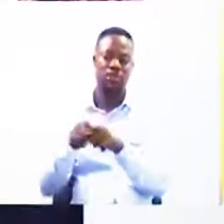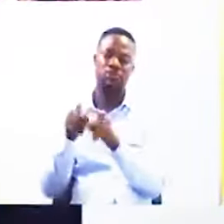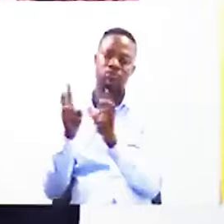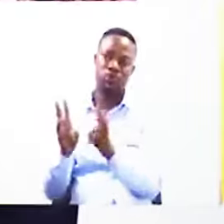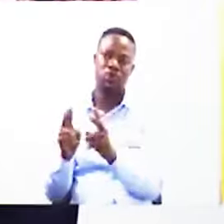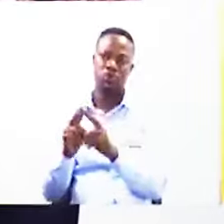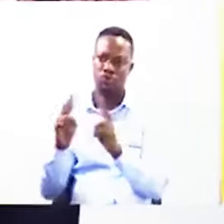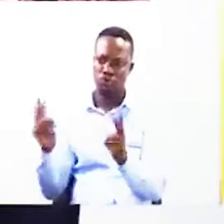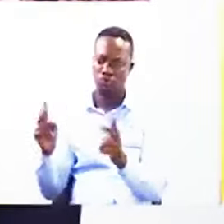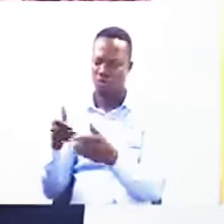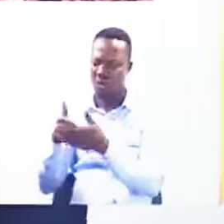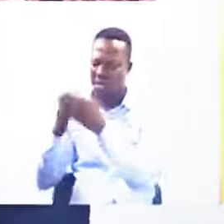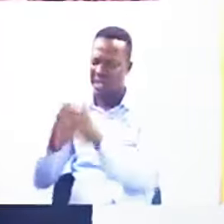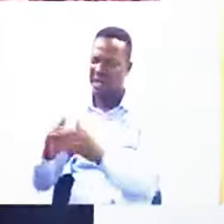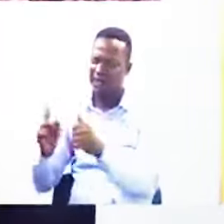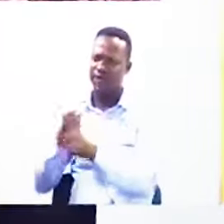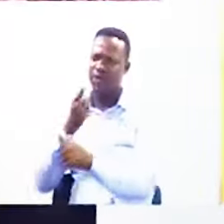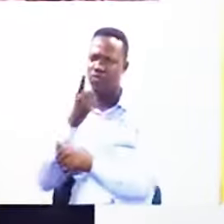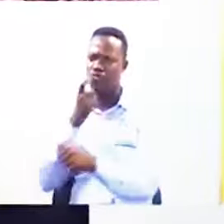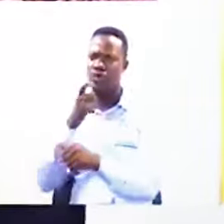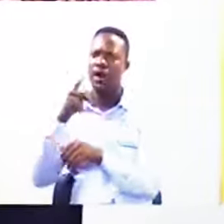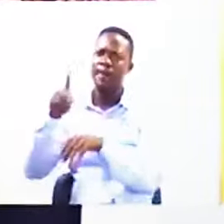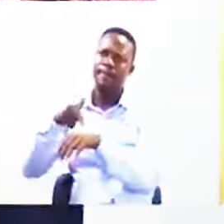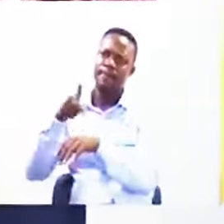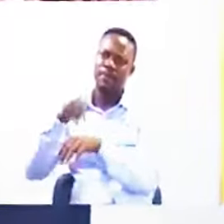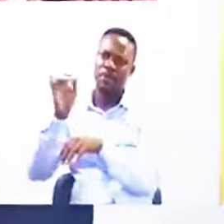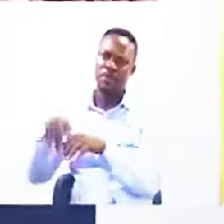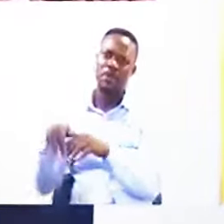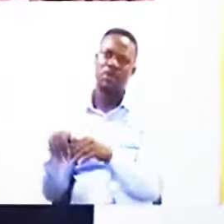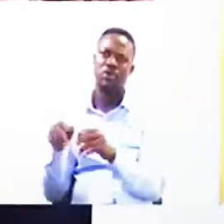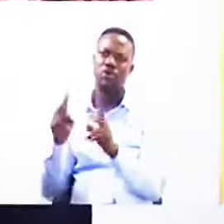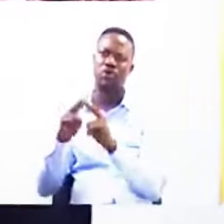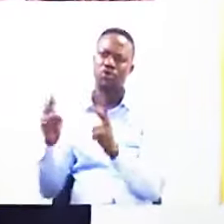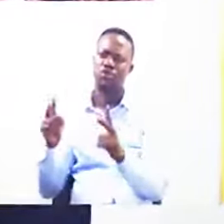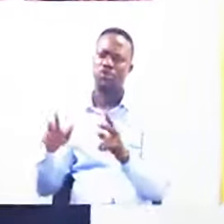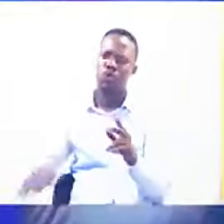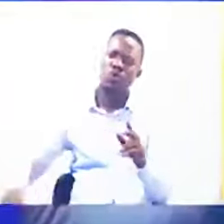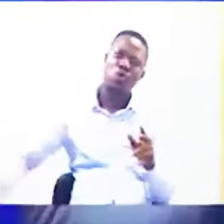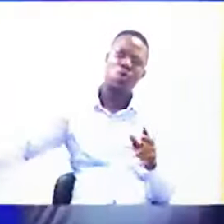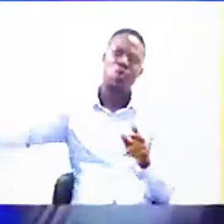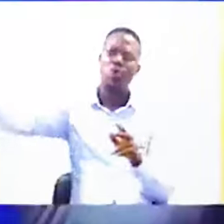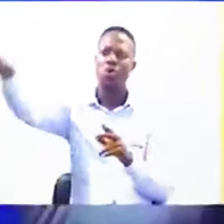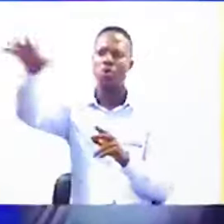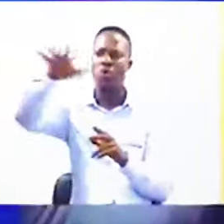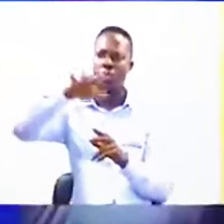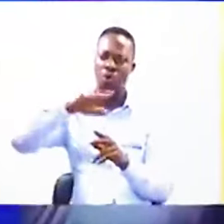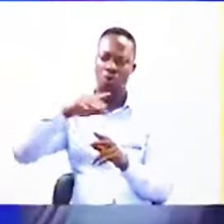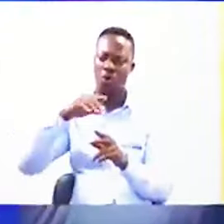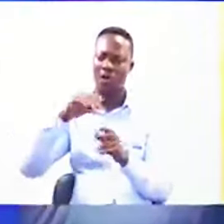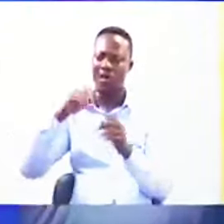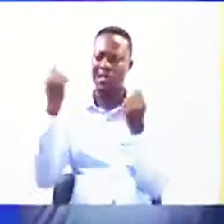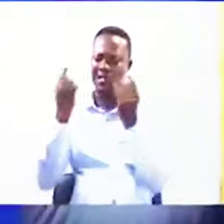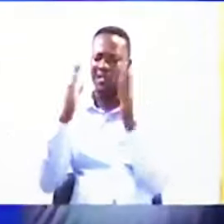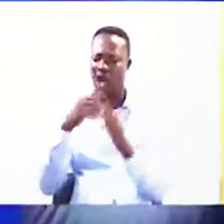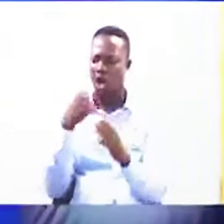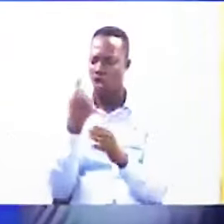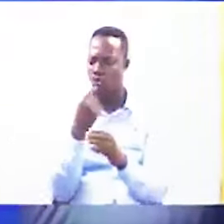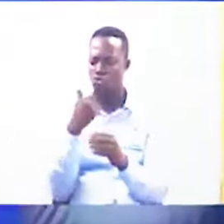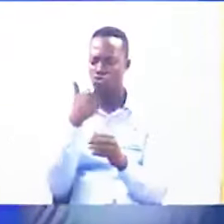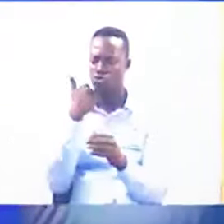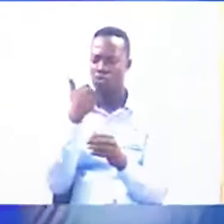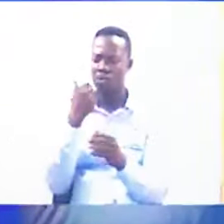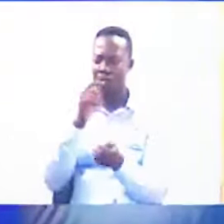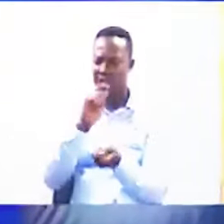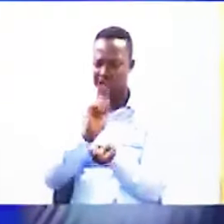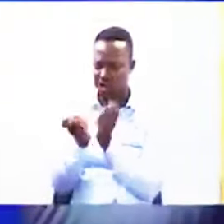its first leader, was big in the eyes of the Gentiles turning to Christ. Petro na oye kendi